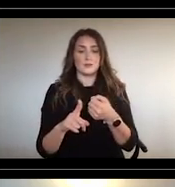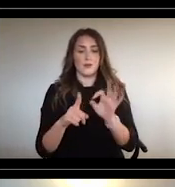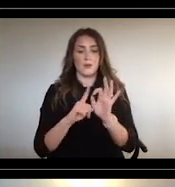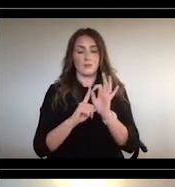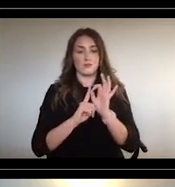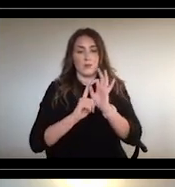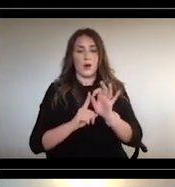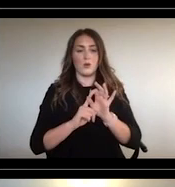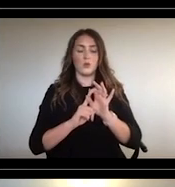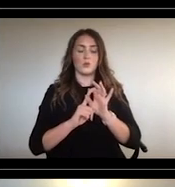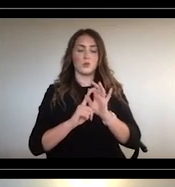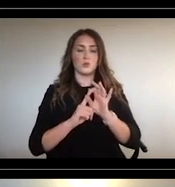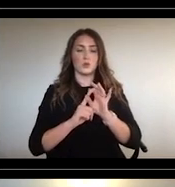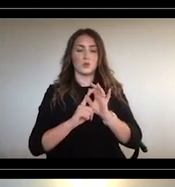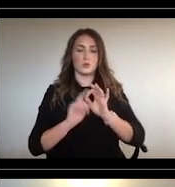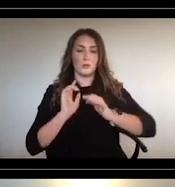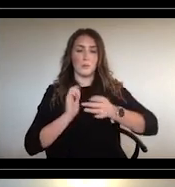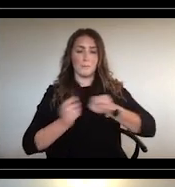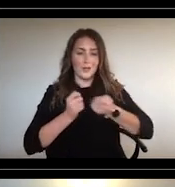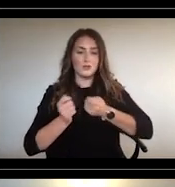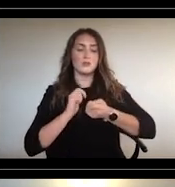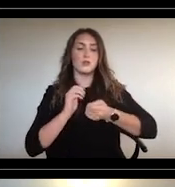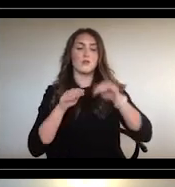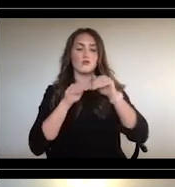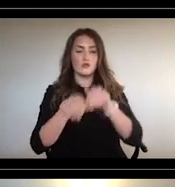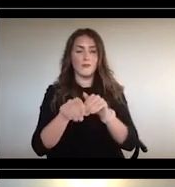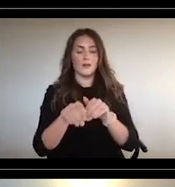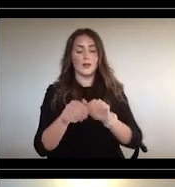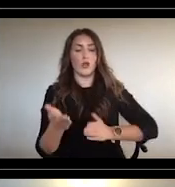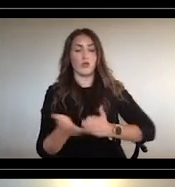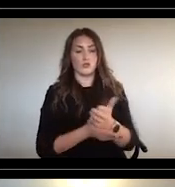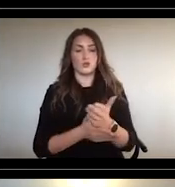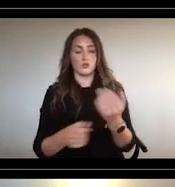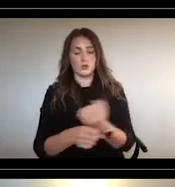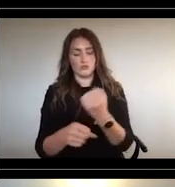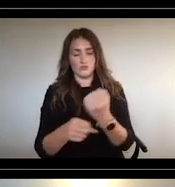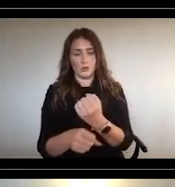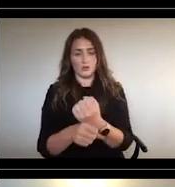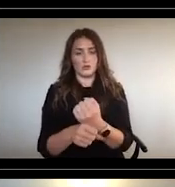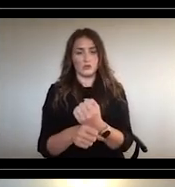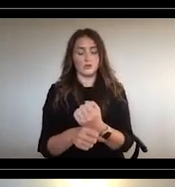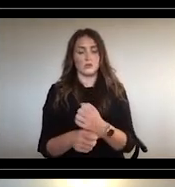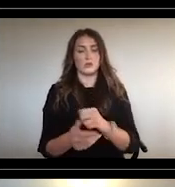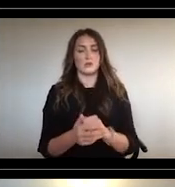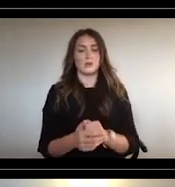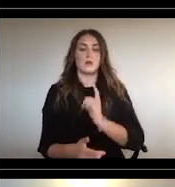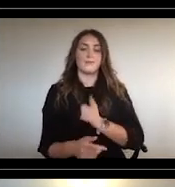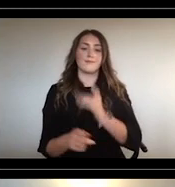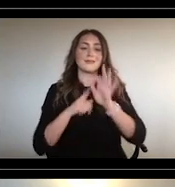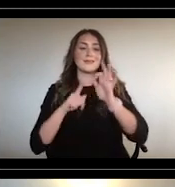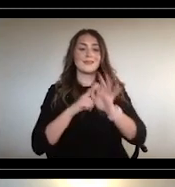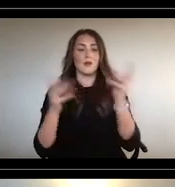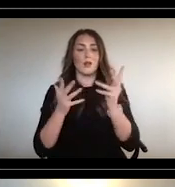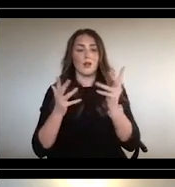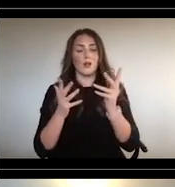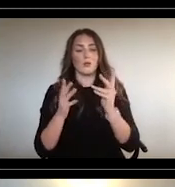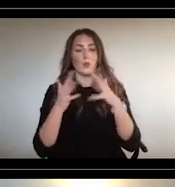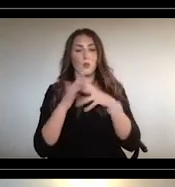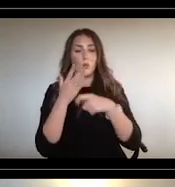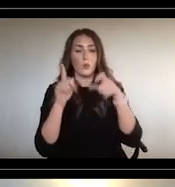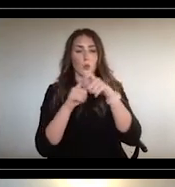traffic management and the purpose and the duration of any traffic management, these are detailed within the ward